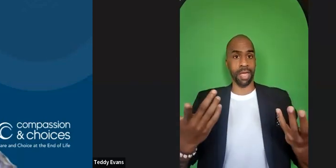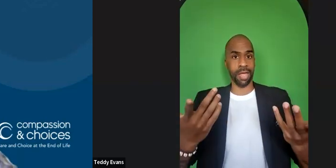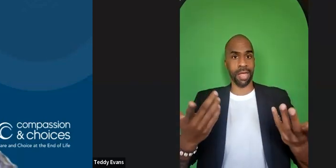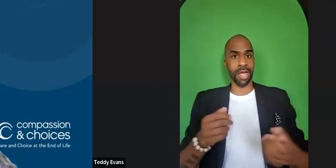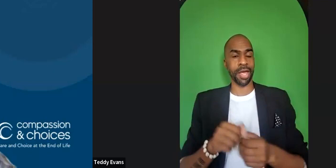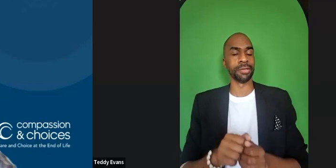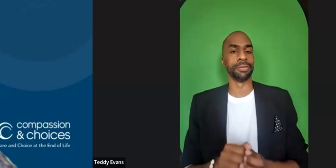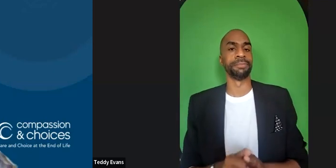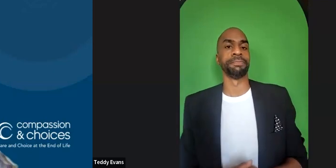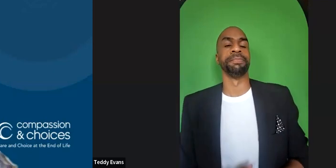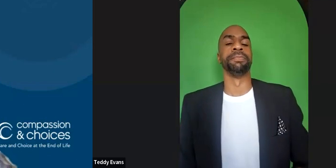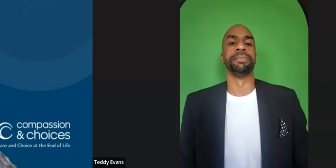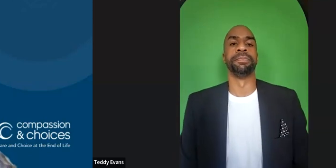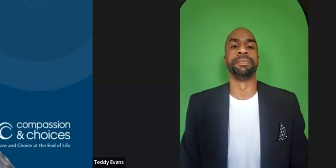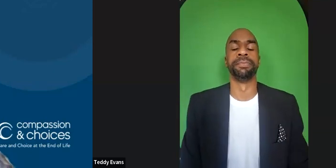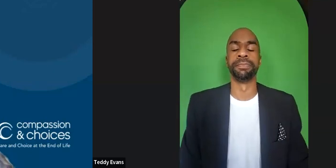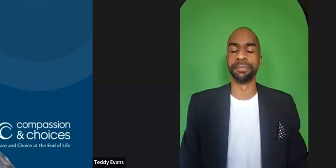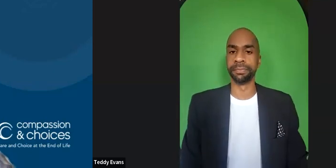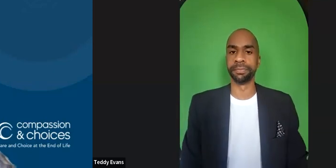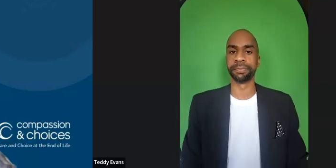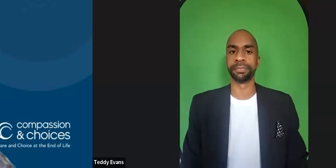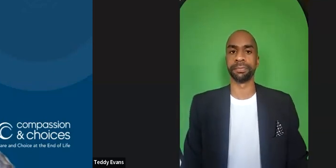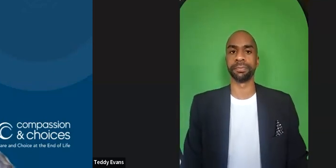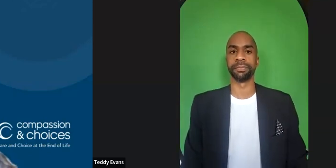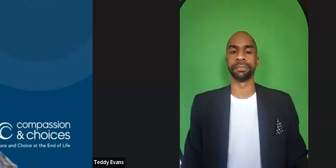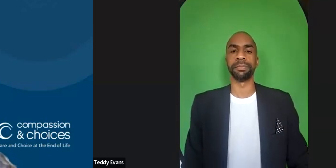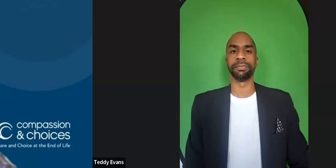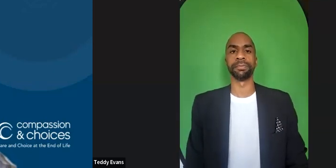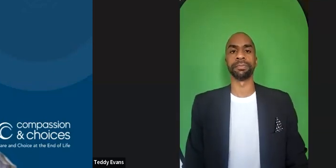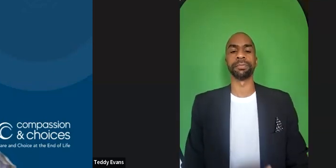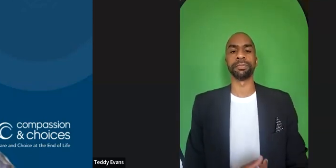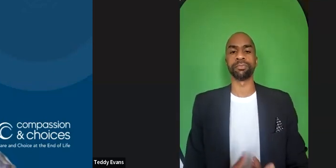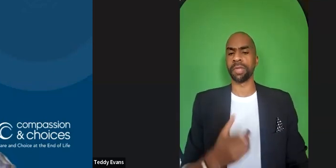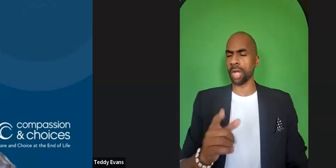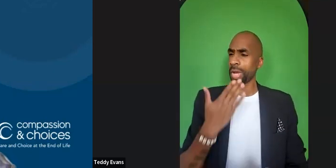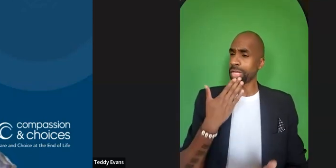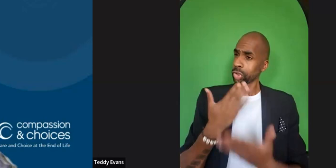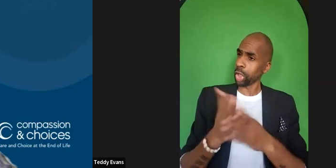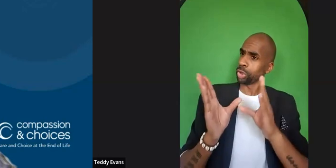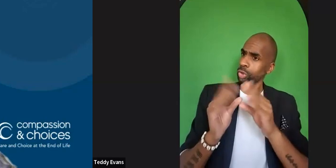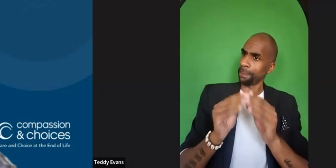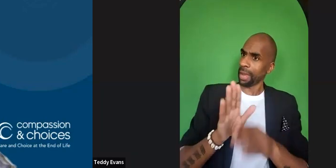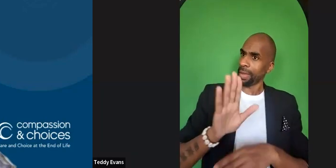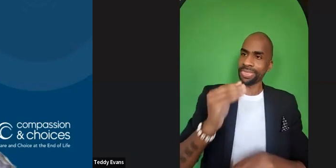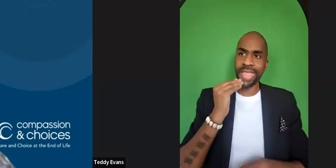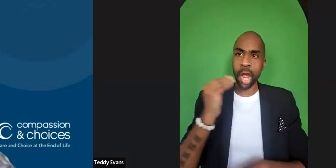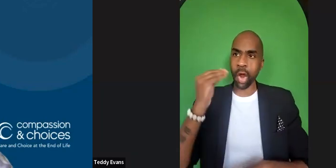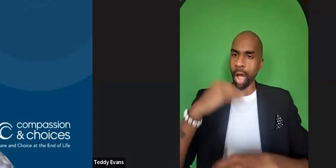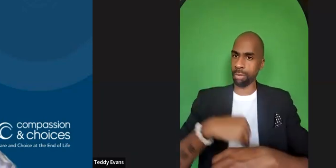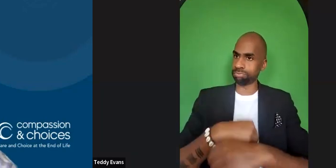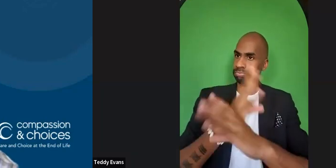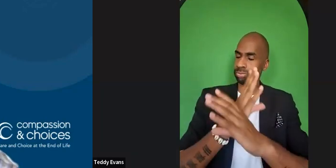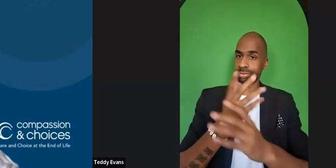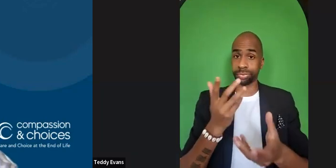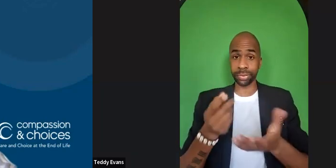yes. We're glad to be able to reach people in their homes. It's been actually really, really neat to be able to provide care that way. Mitz, I'll let